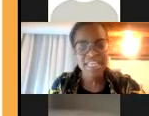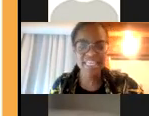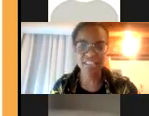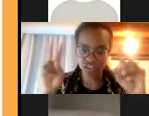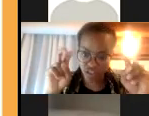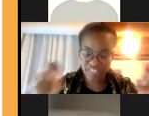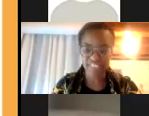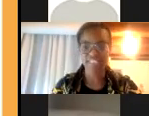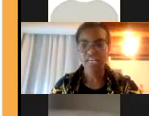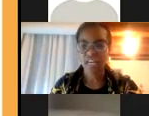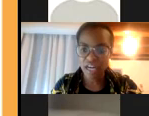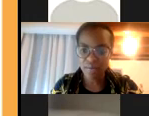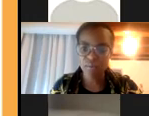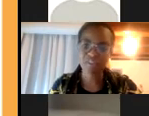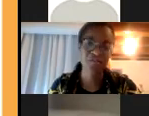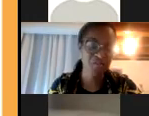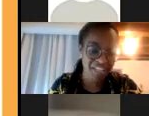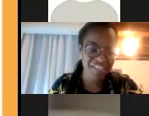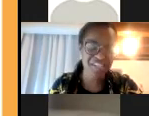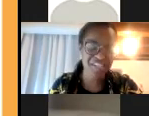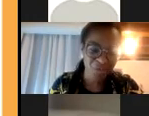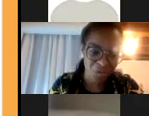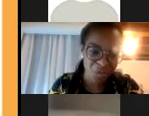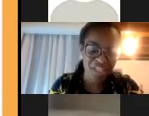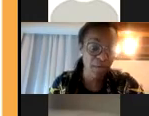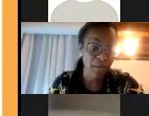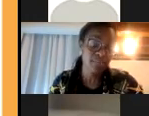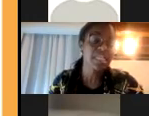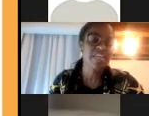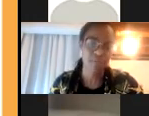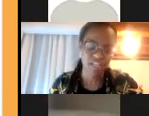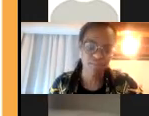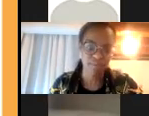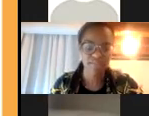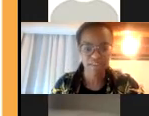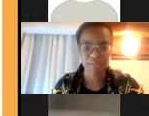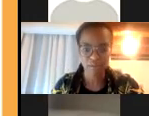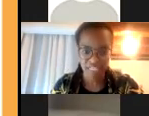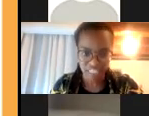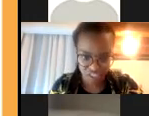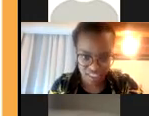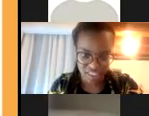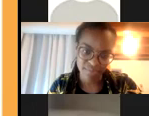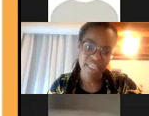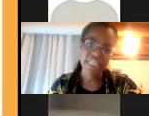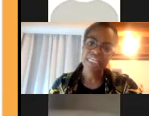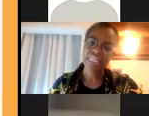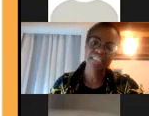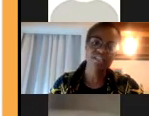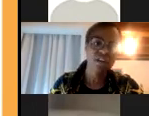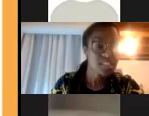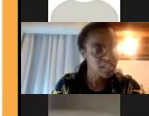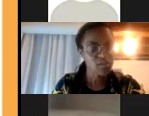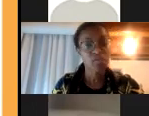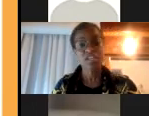homes, these services come with the surveillance and control and possibility of punishment by the family regulation system. And